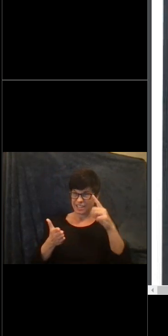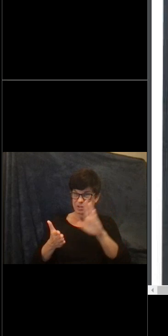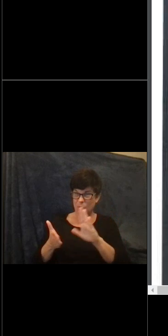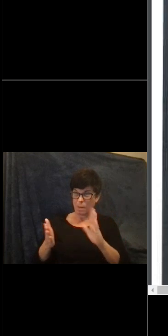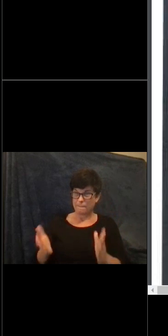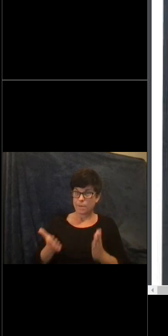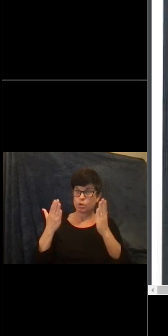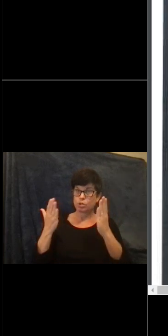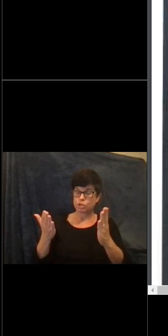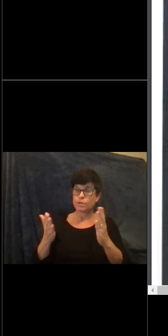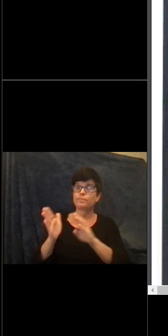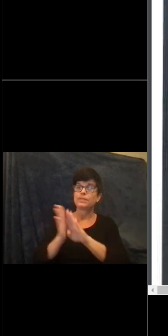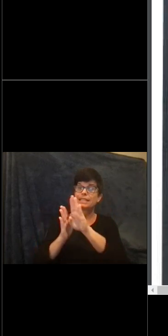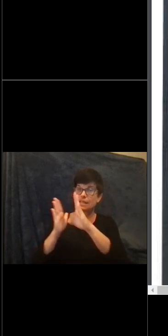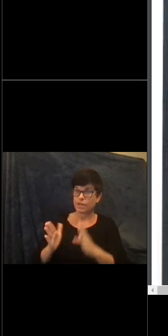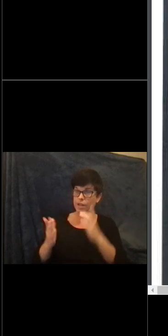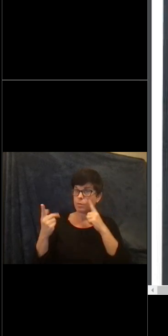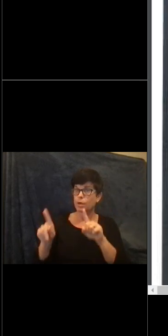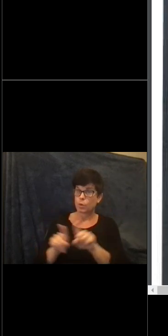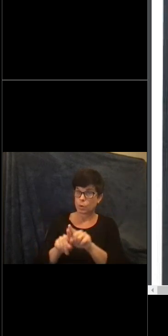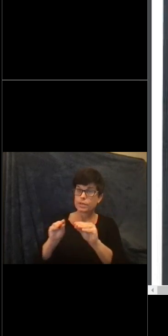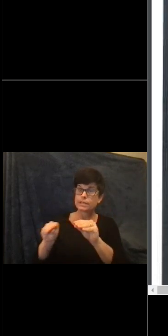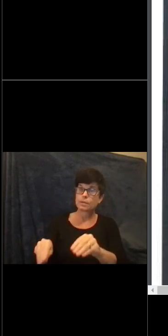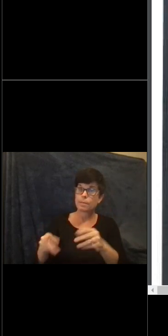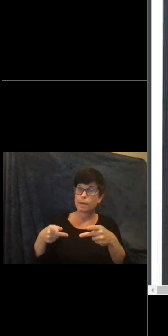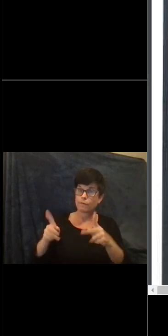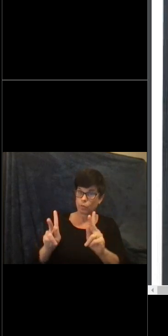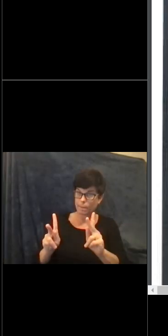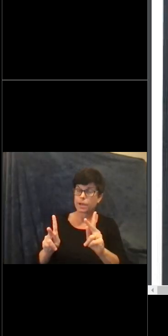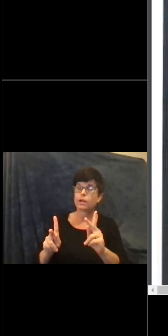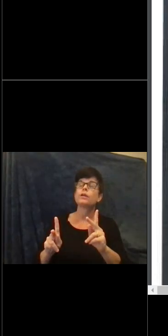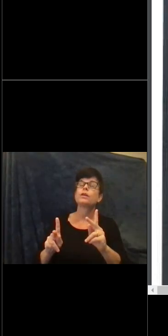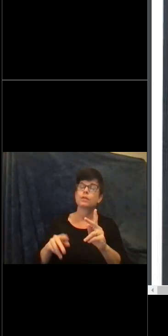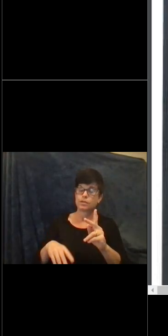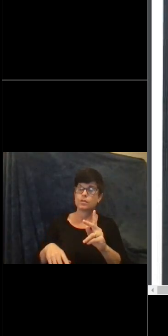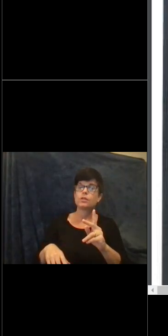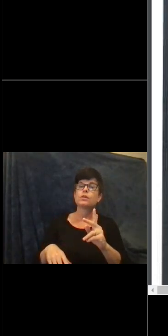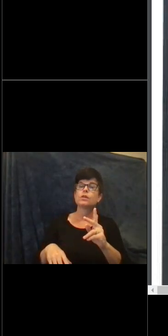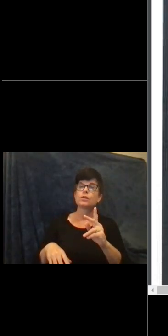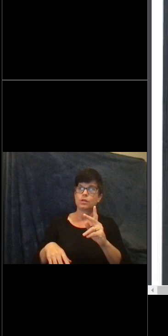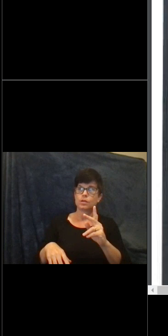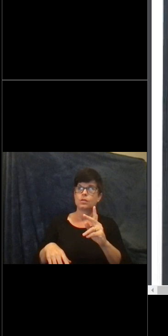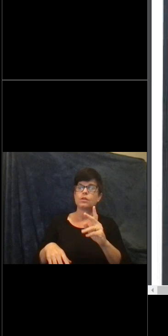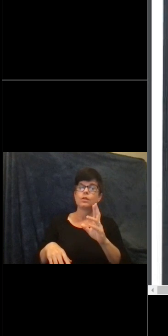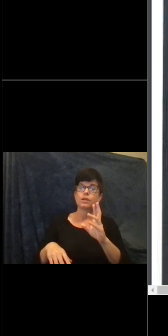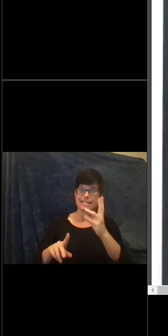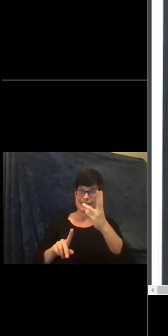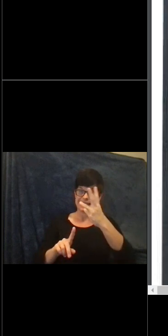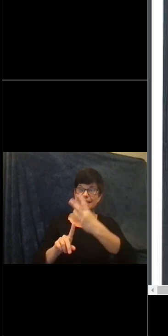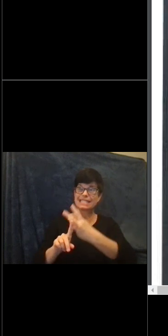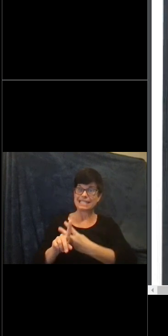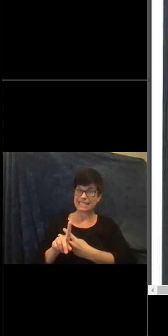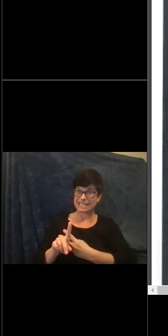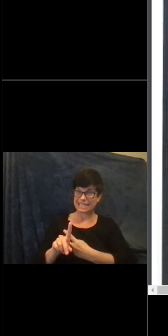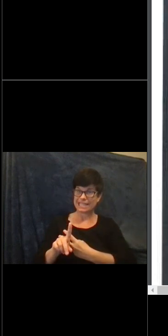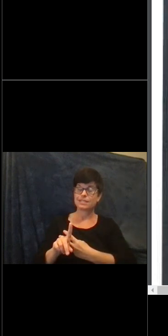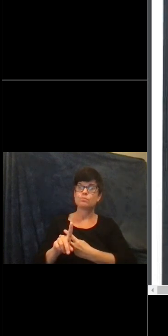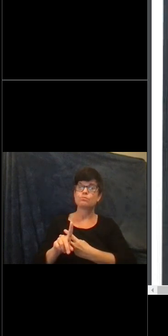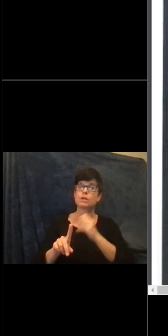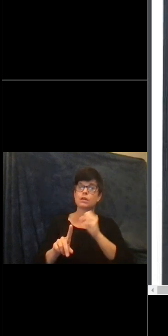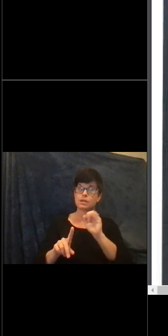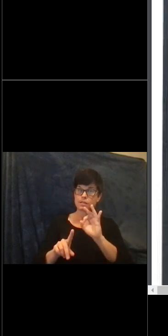that the developer would agree to submit for permits and for construction permits within within 6 months of